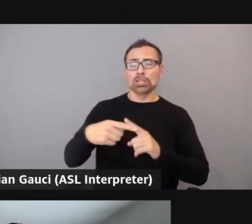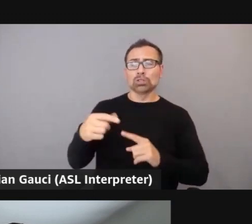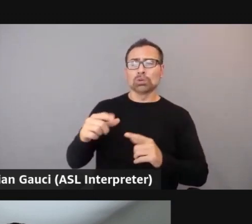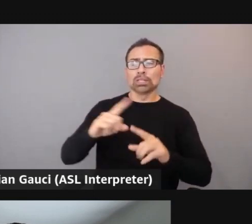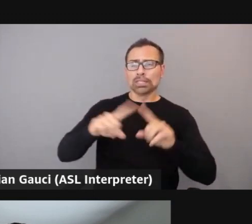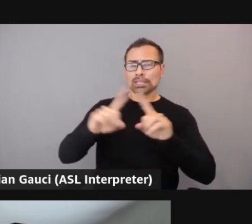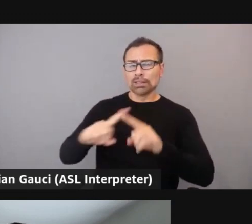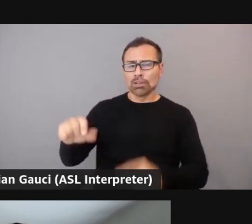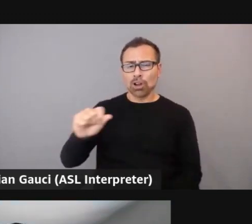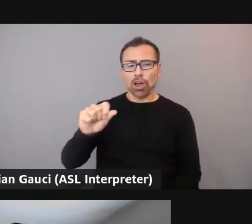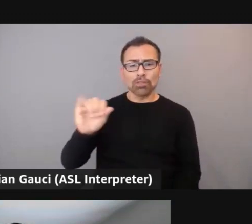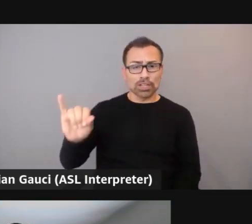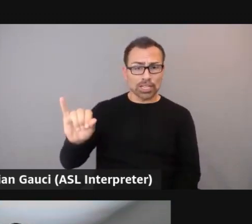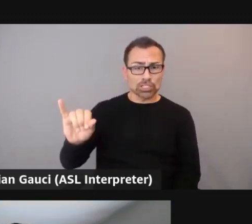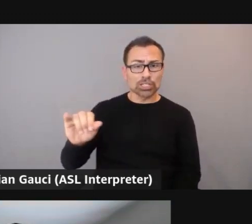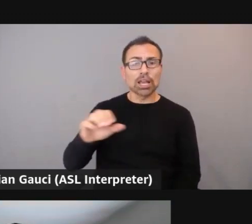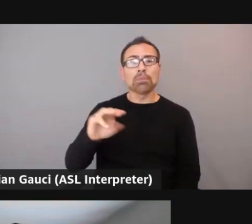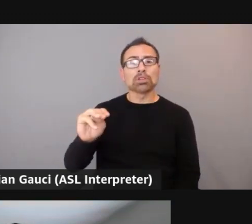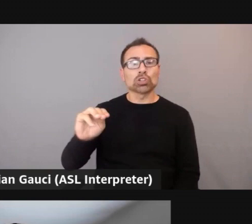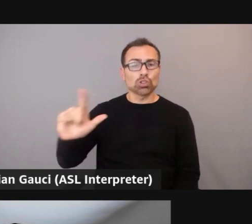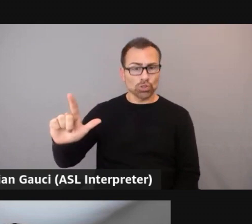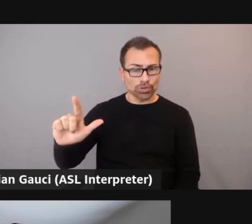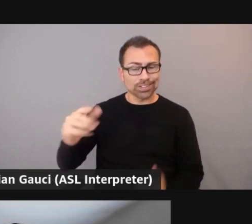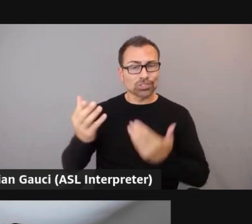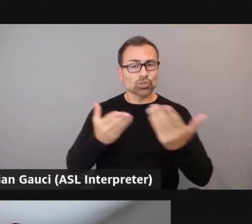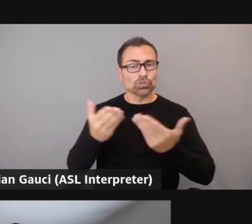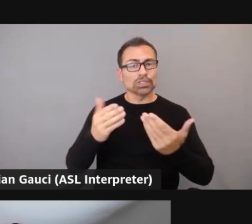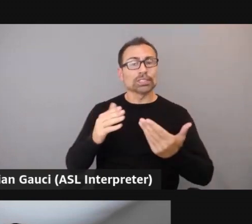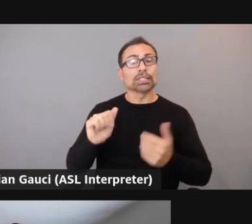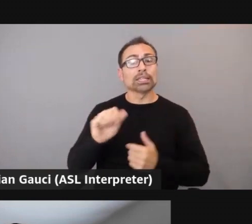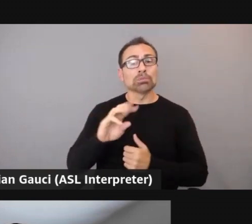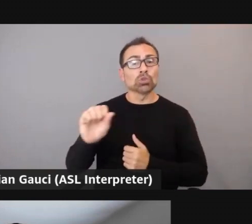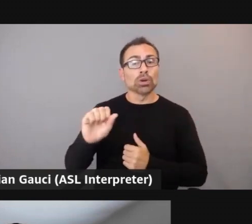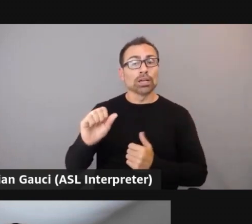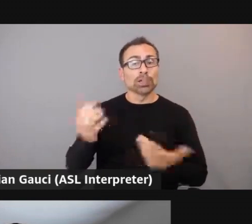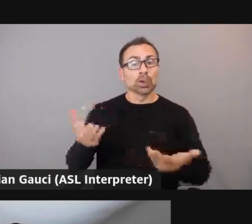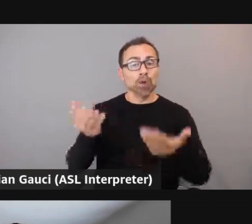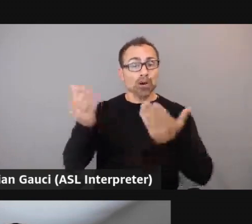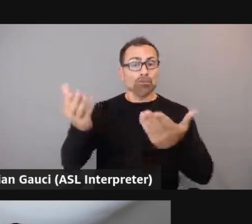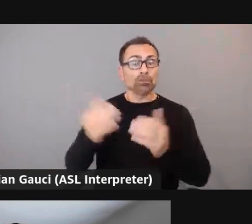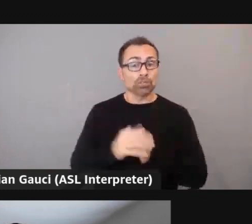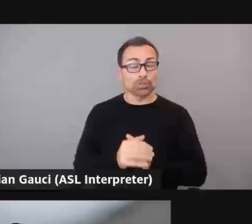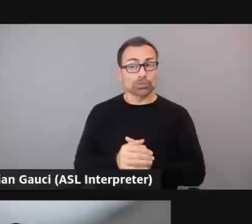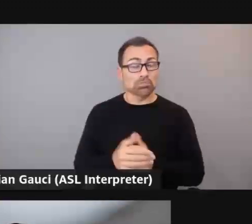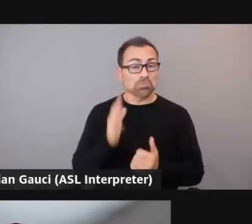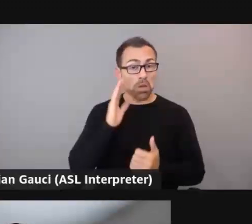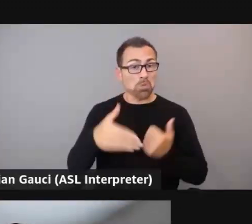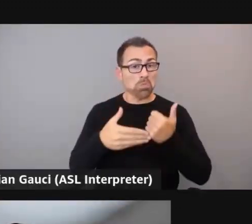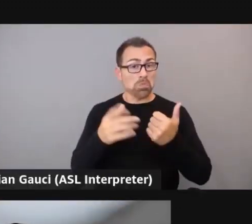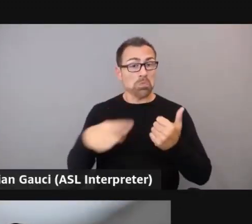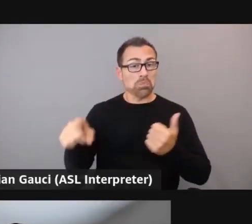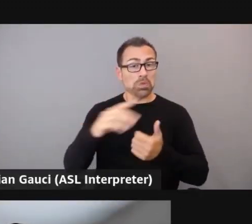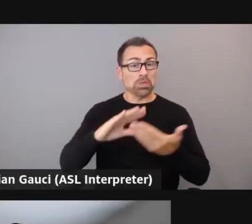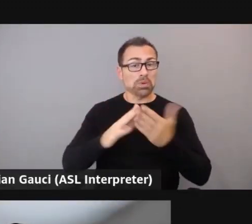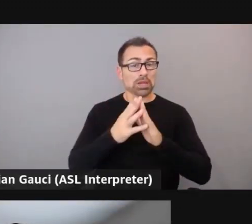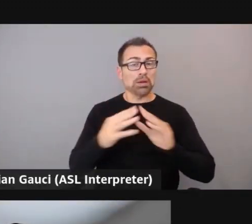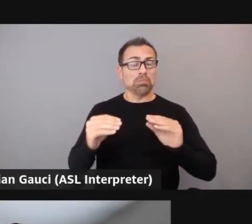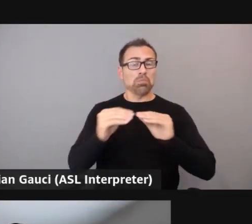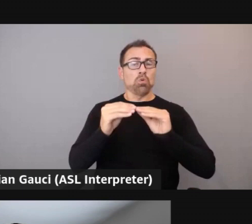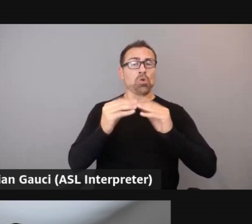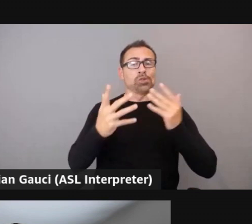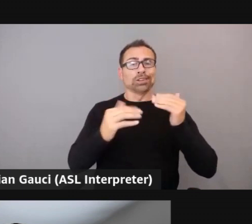learning type of services that AWS has to help become more sustainable, or also understand the